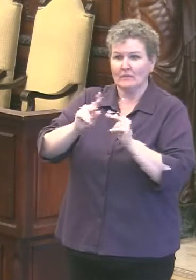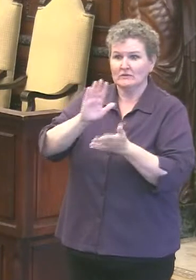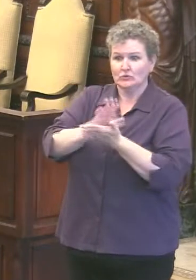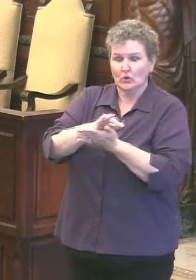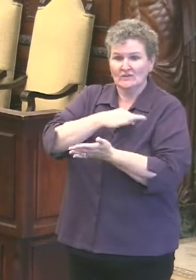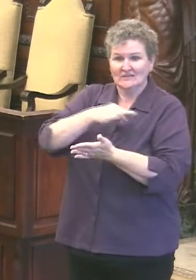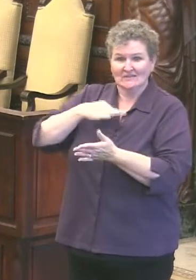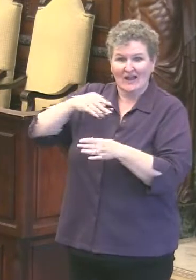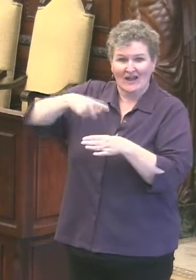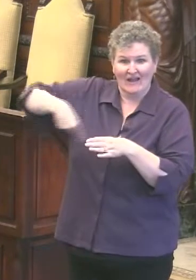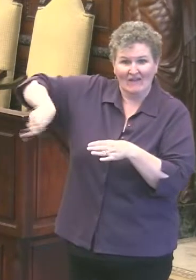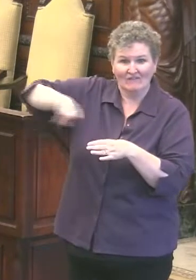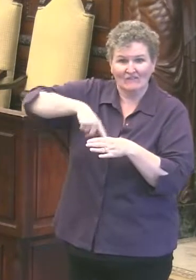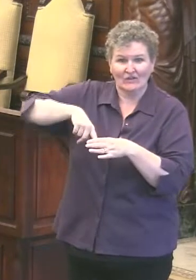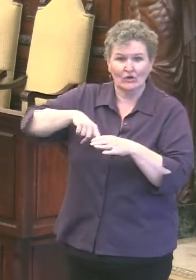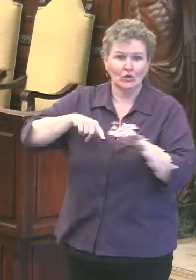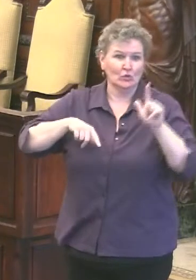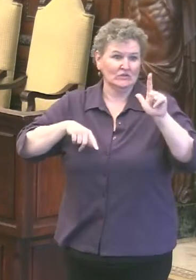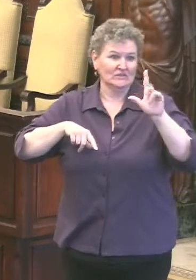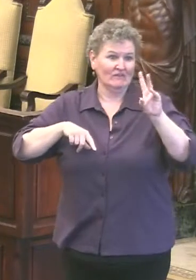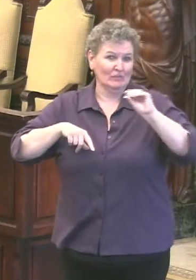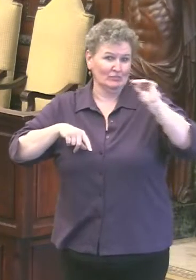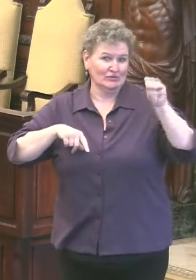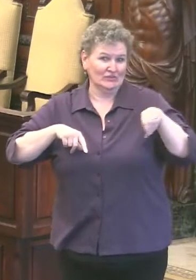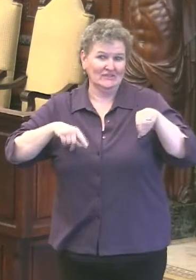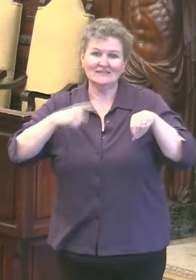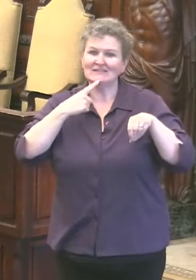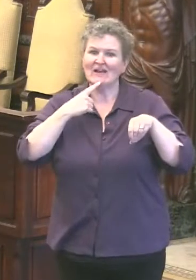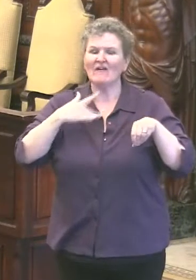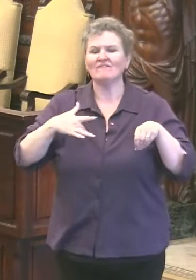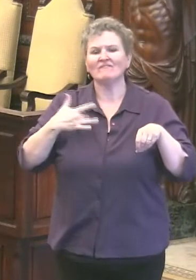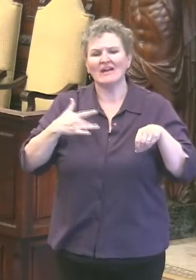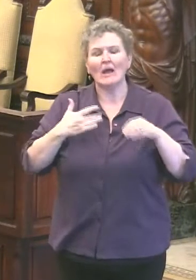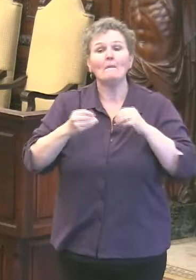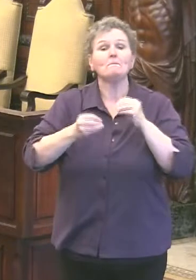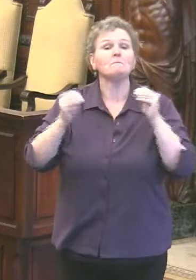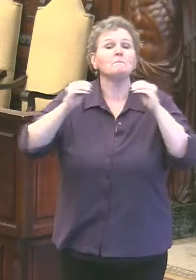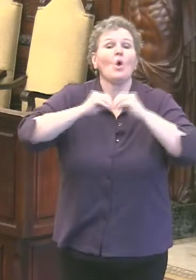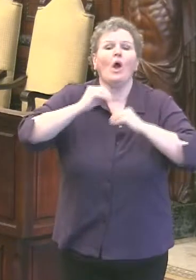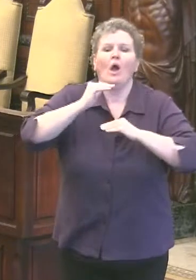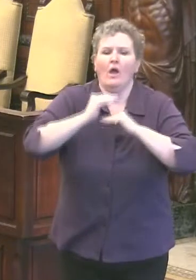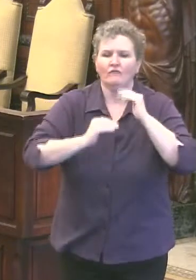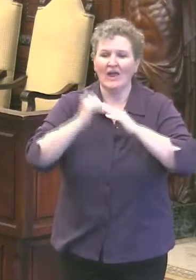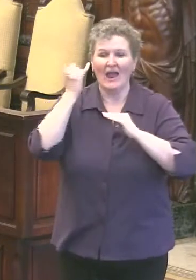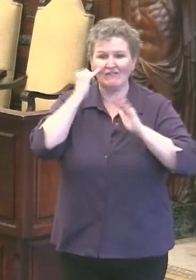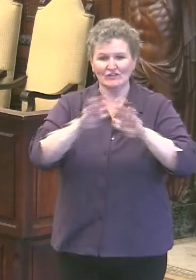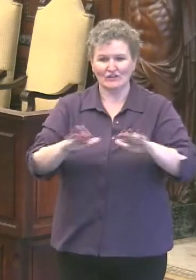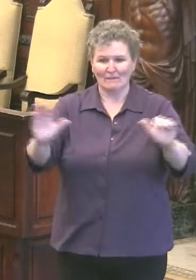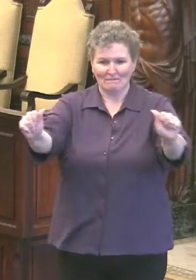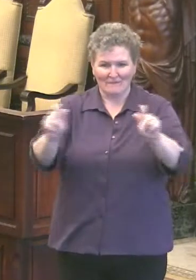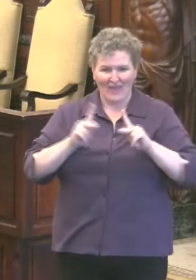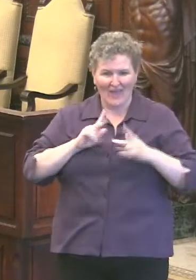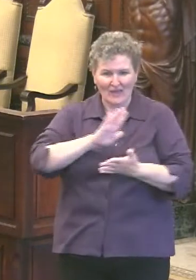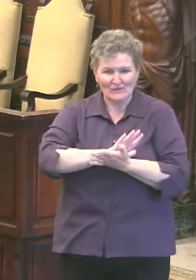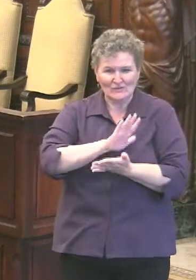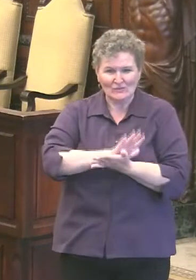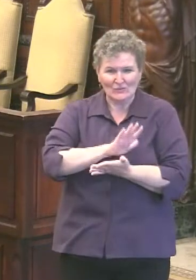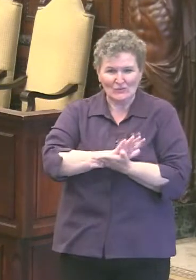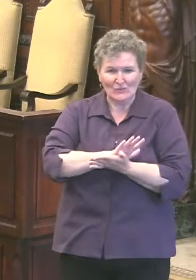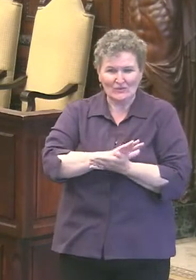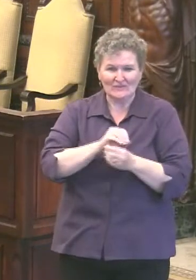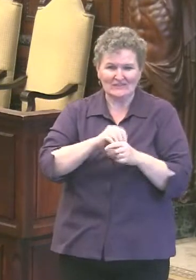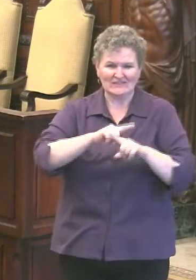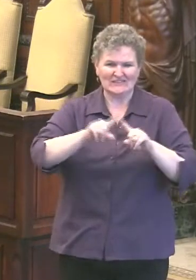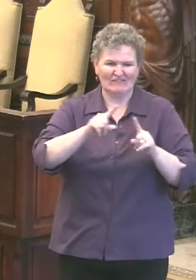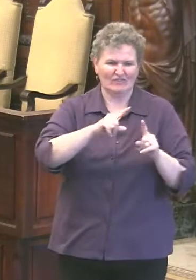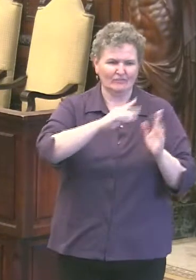and 27% of parents and guardians said they would feel most comfortable if students returned to school in shifts on alternate days of the